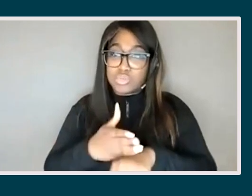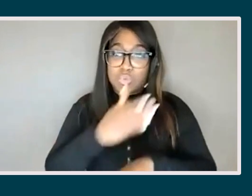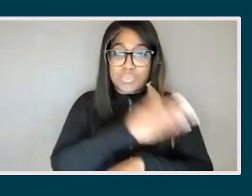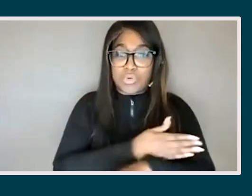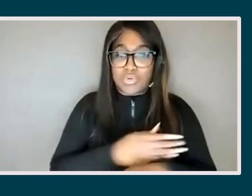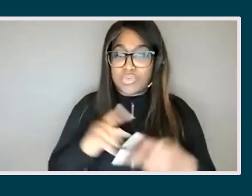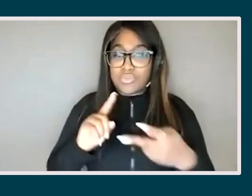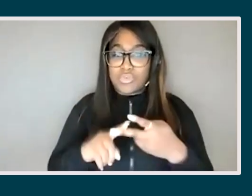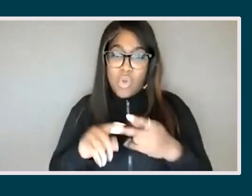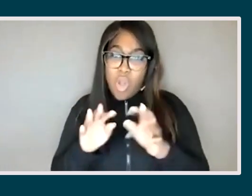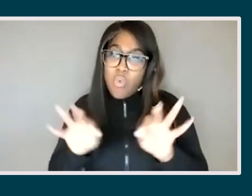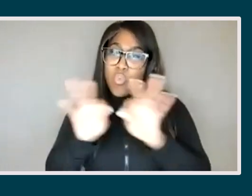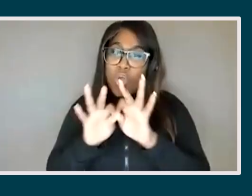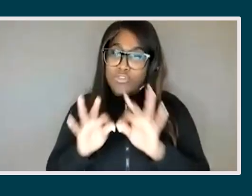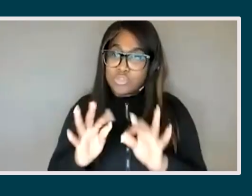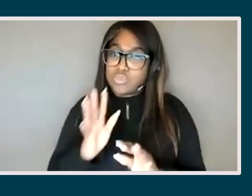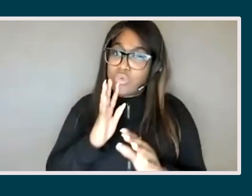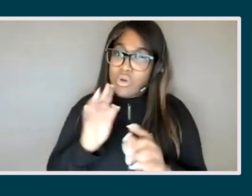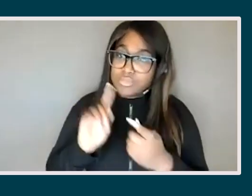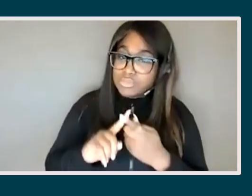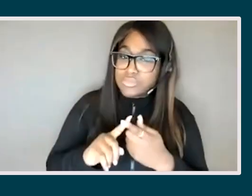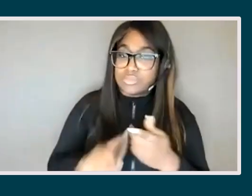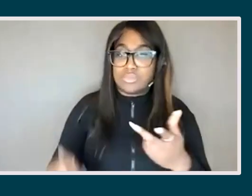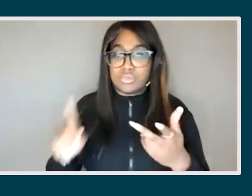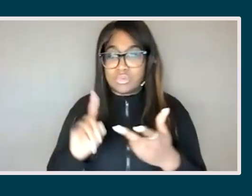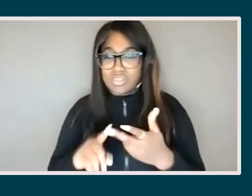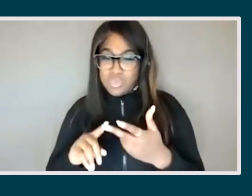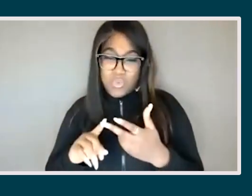all, and that's really hard.